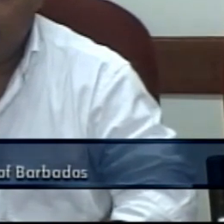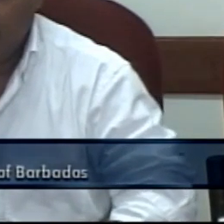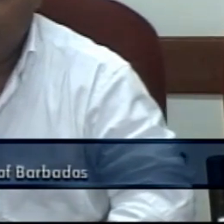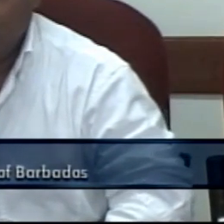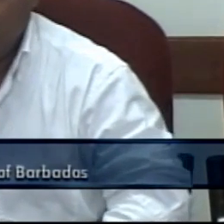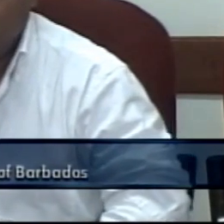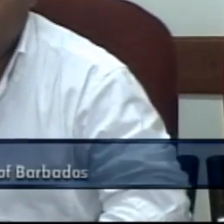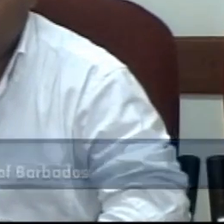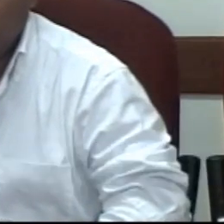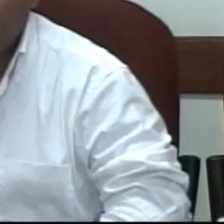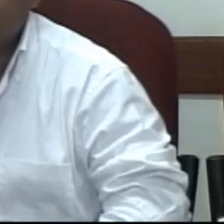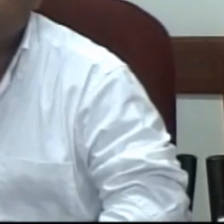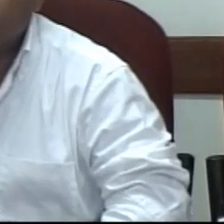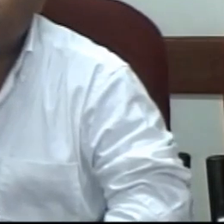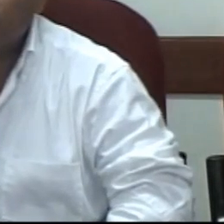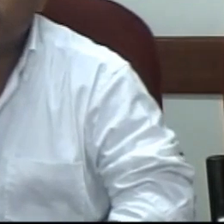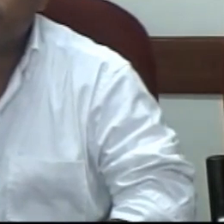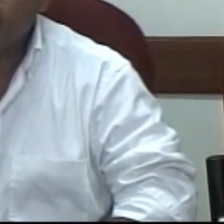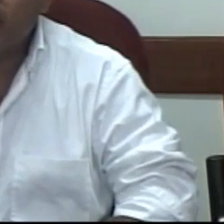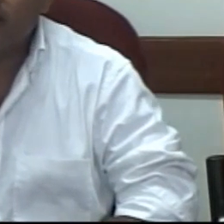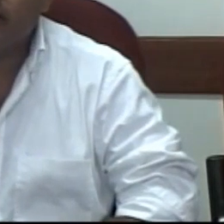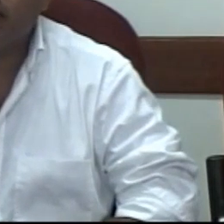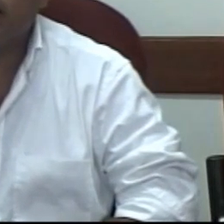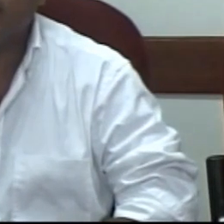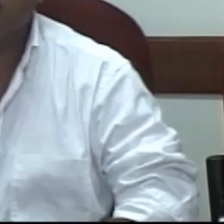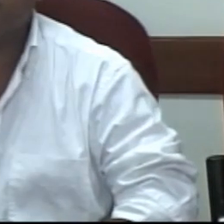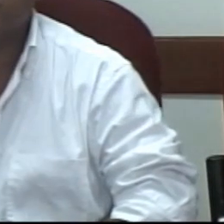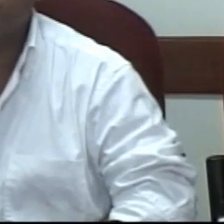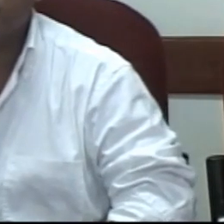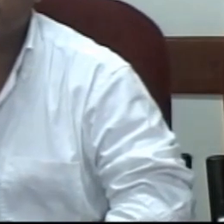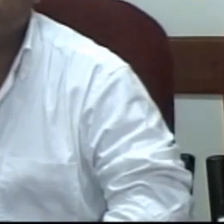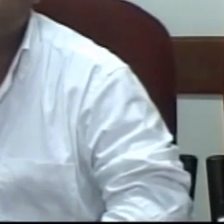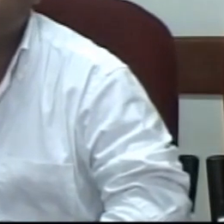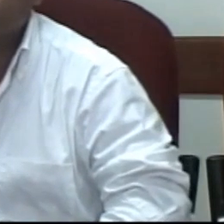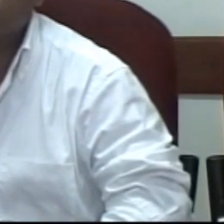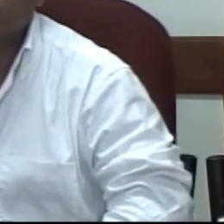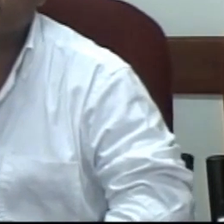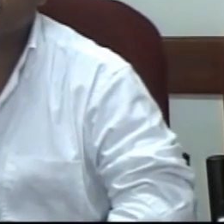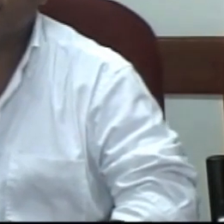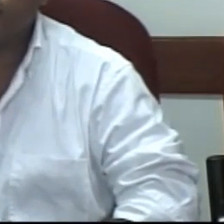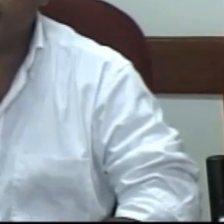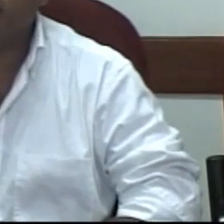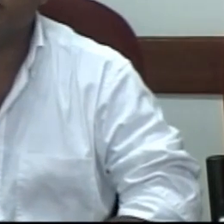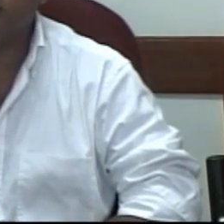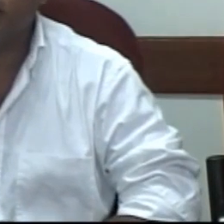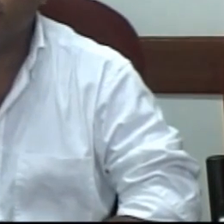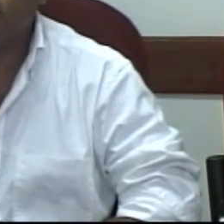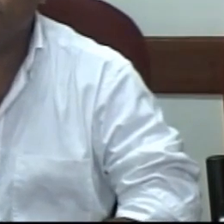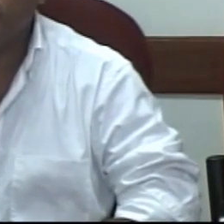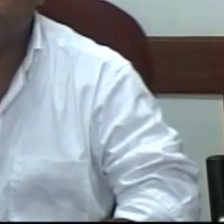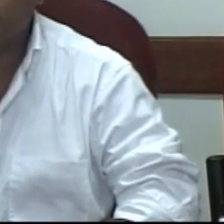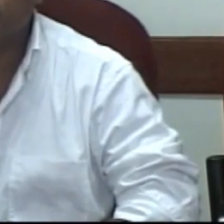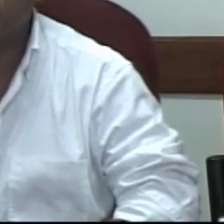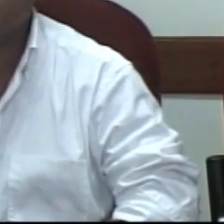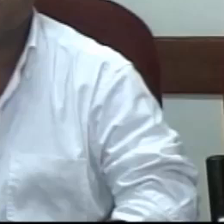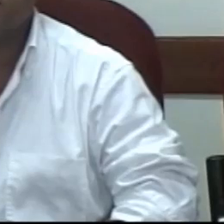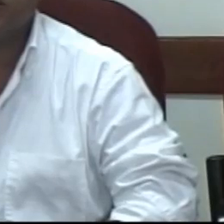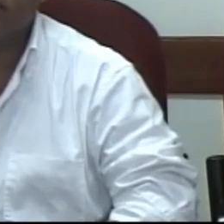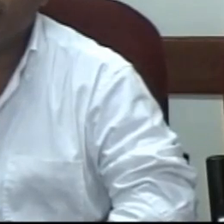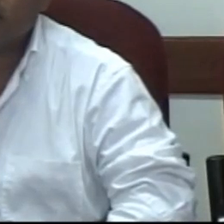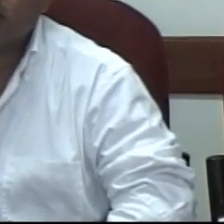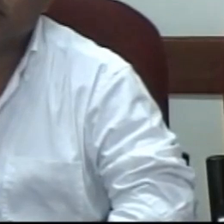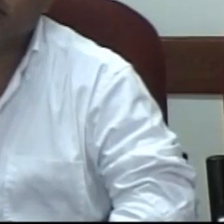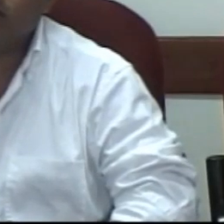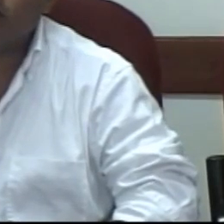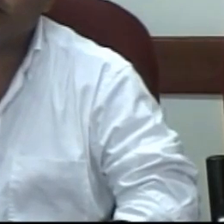and educating them and training. And we're bringing in people like Expedia, Booking.com, etc., to